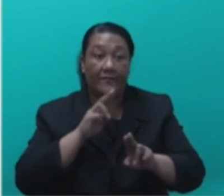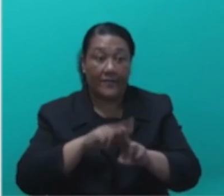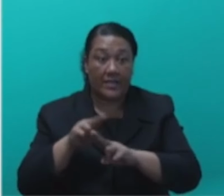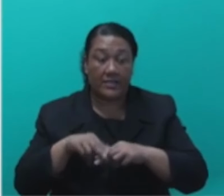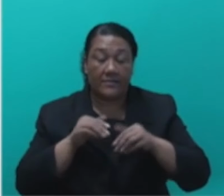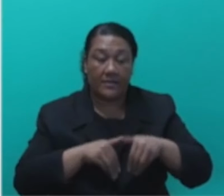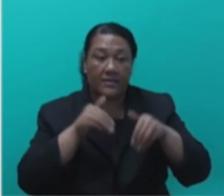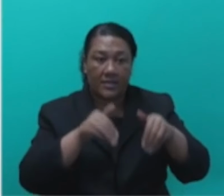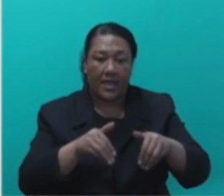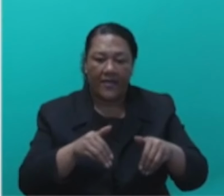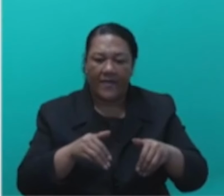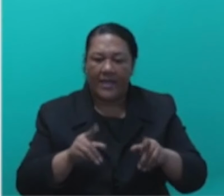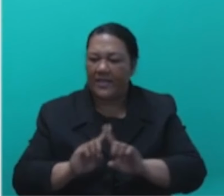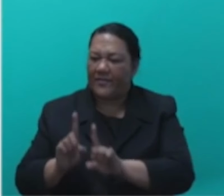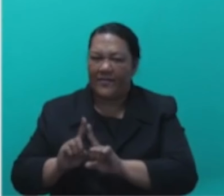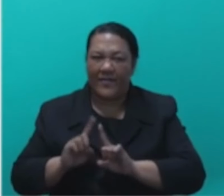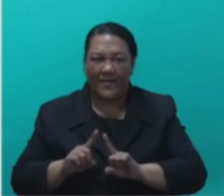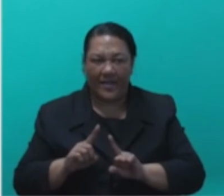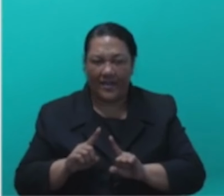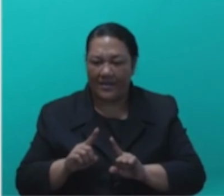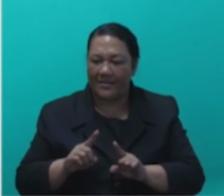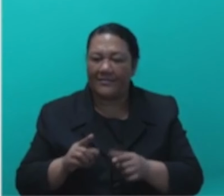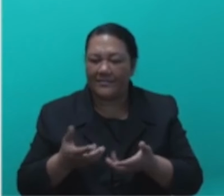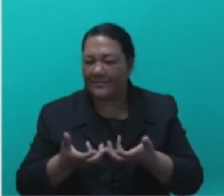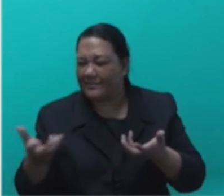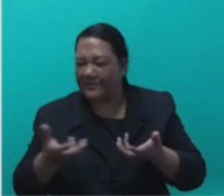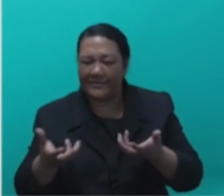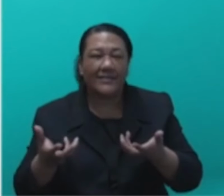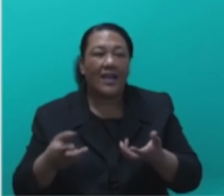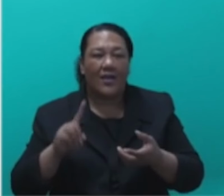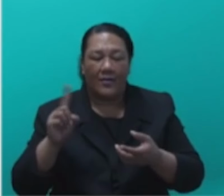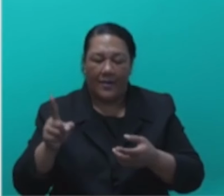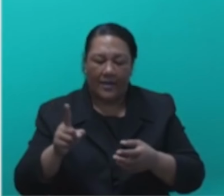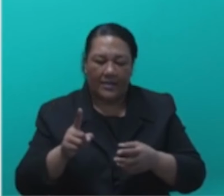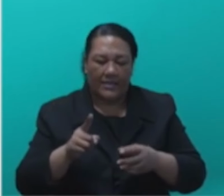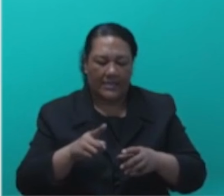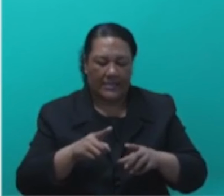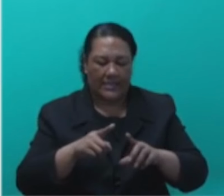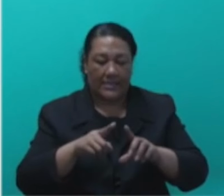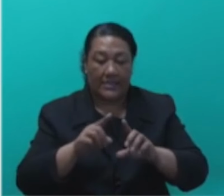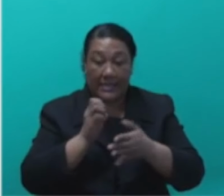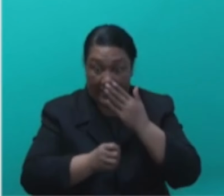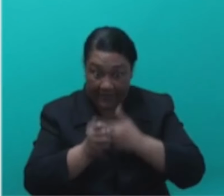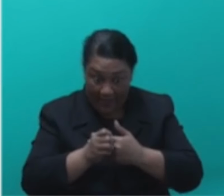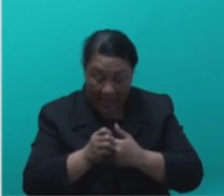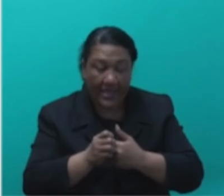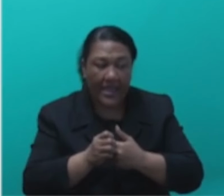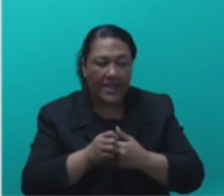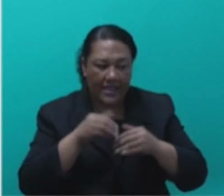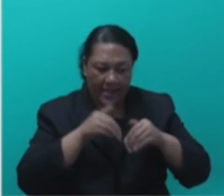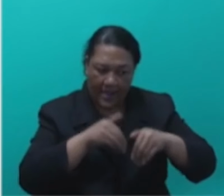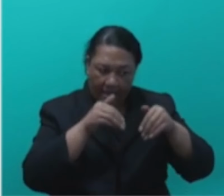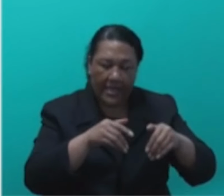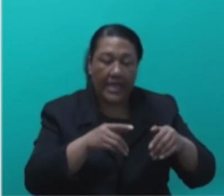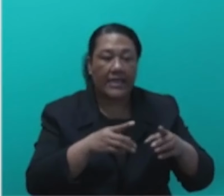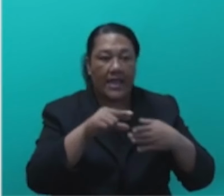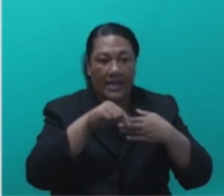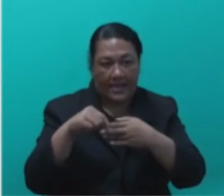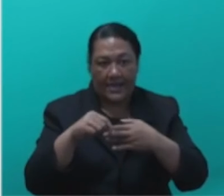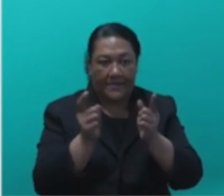various side events and meetings that were held on the margins of the leaders' meeting. Mr. Speaker,